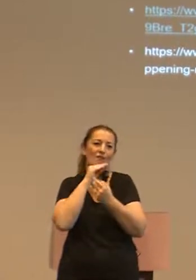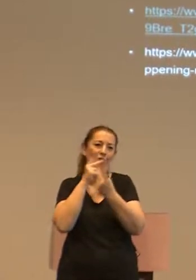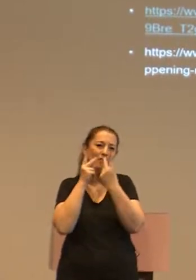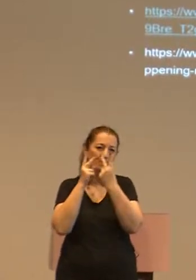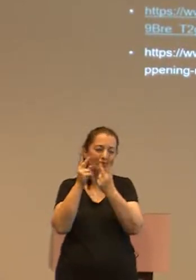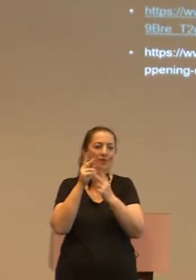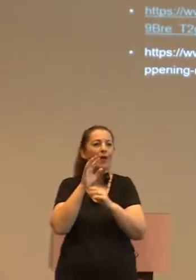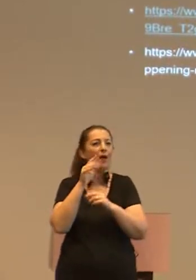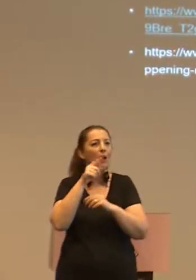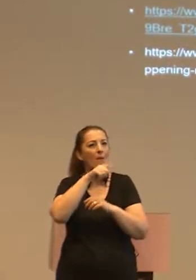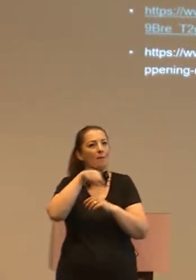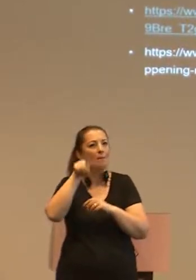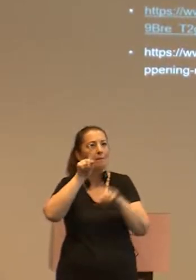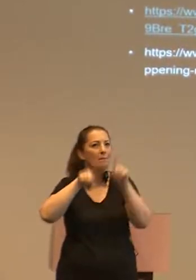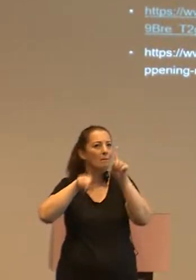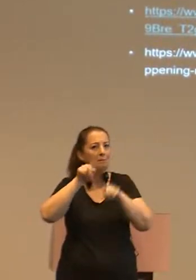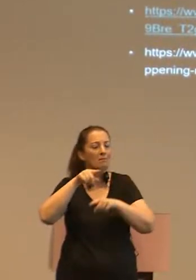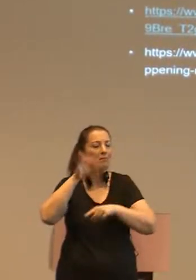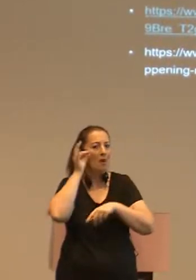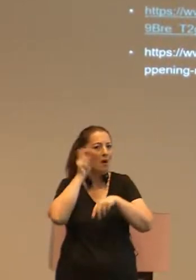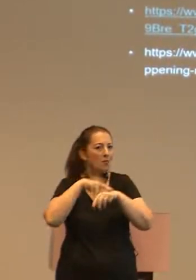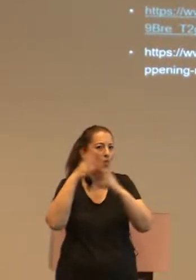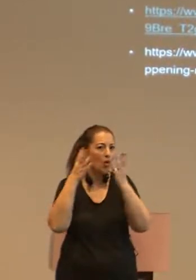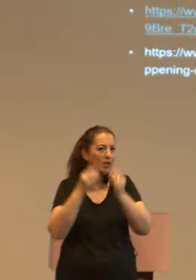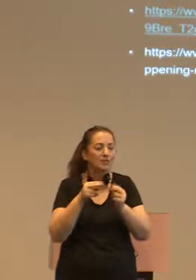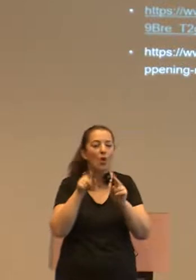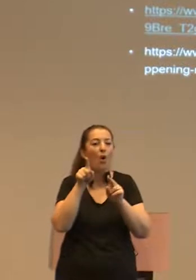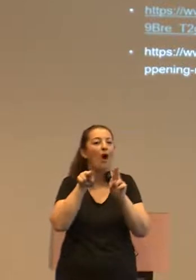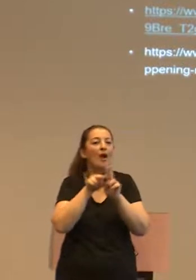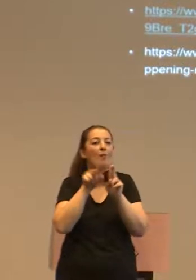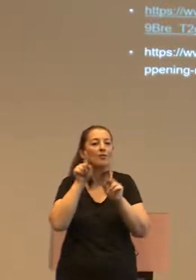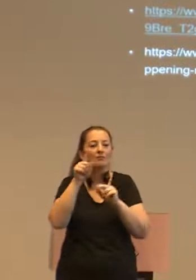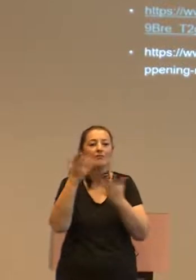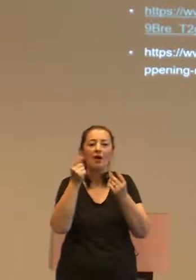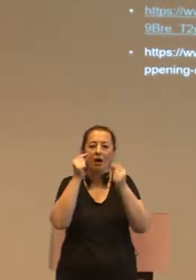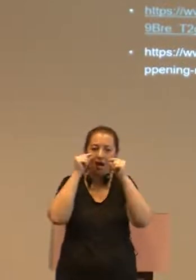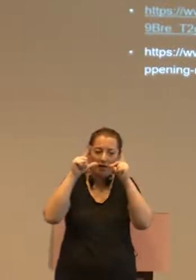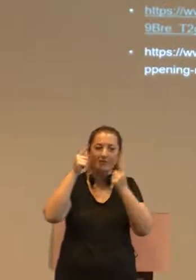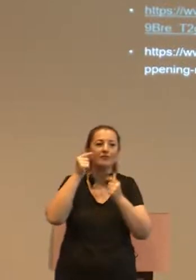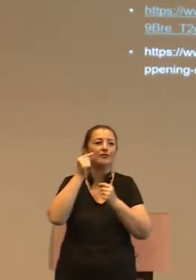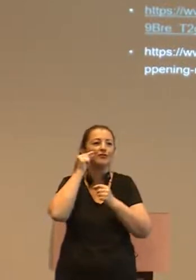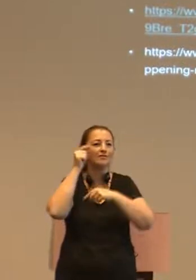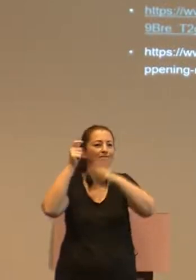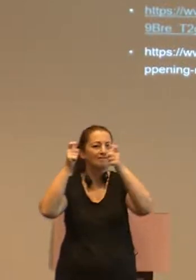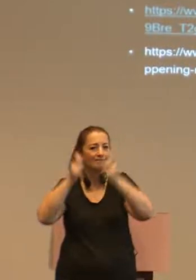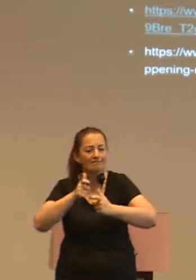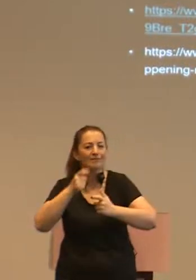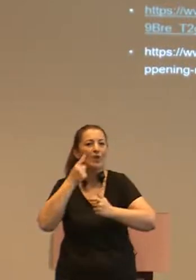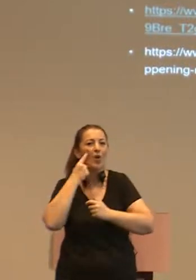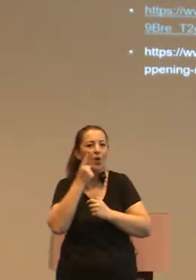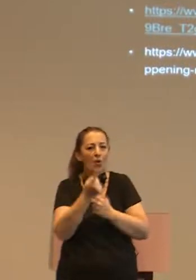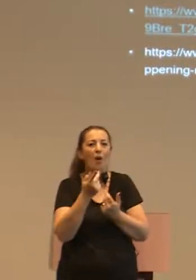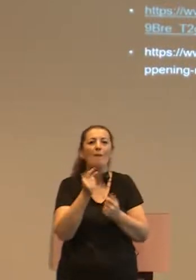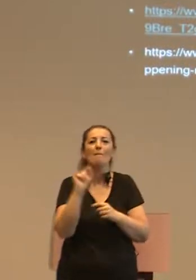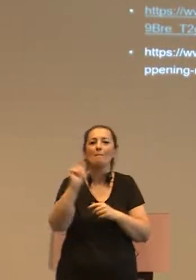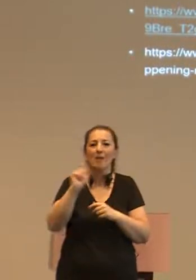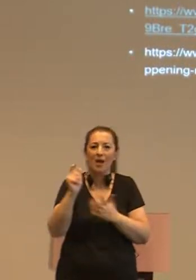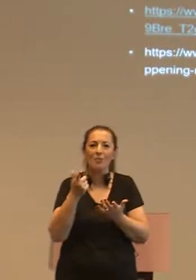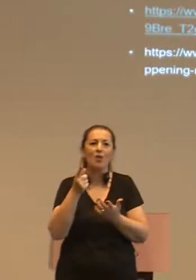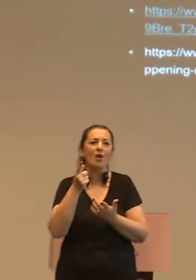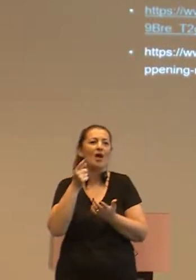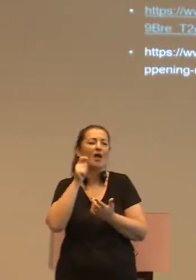uh in u.s anyway for him because he's a cambodian maybe you would remember in the cambodian regime the